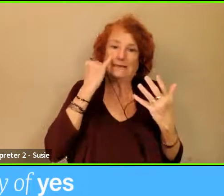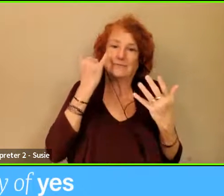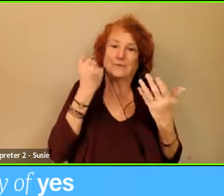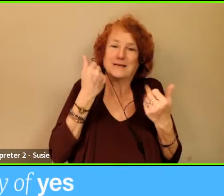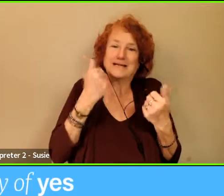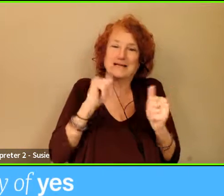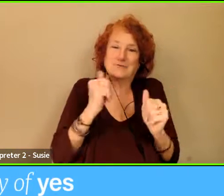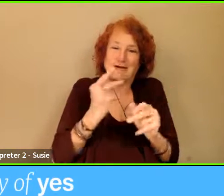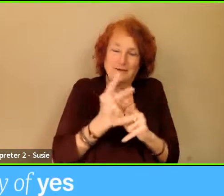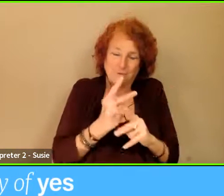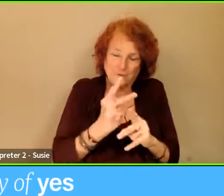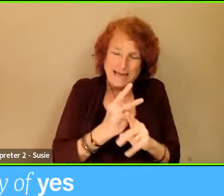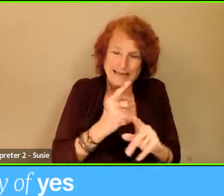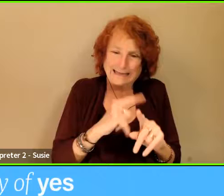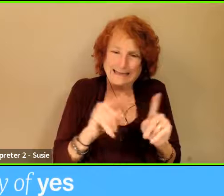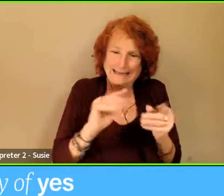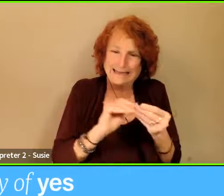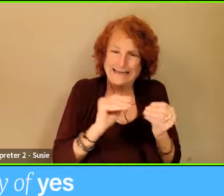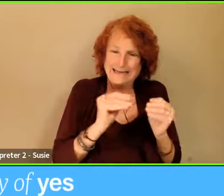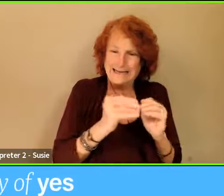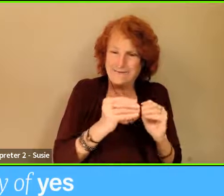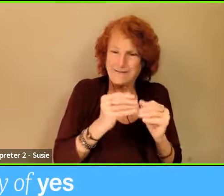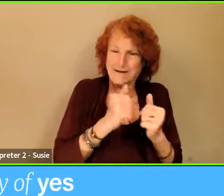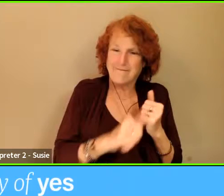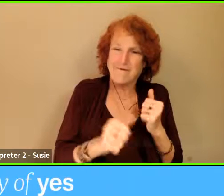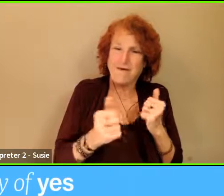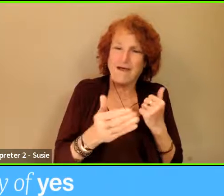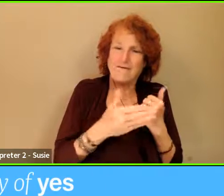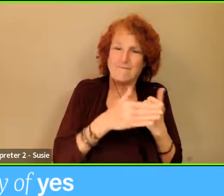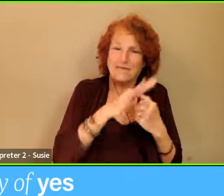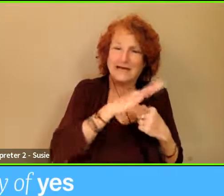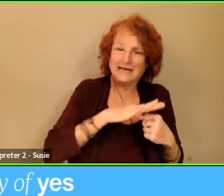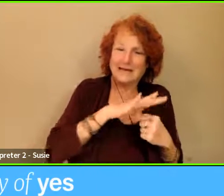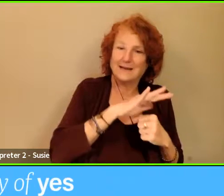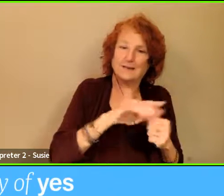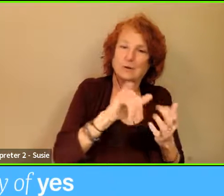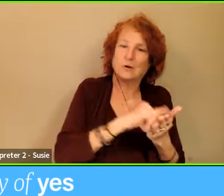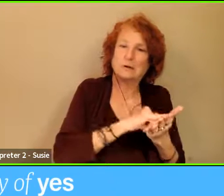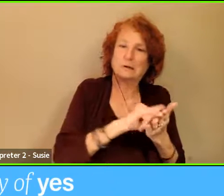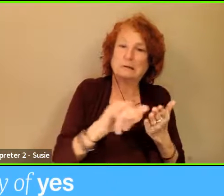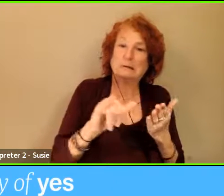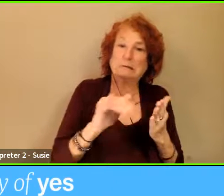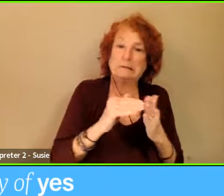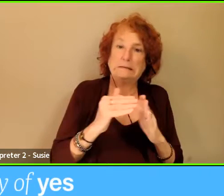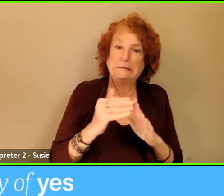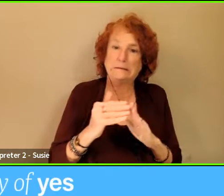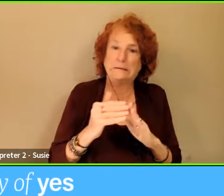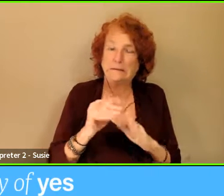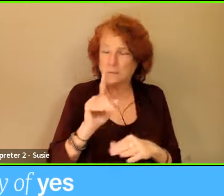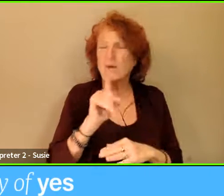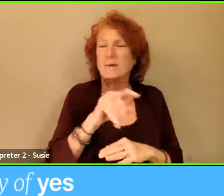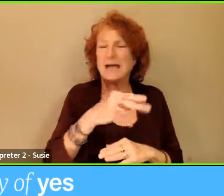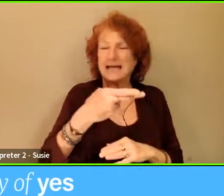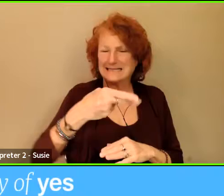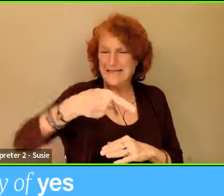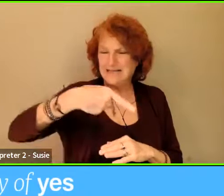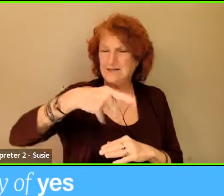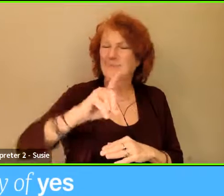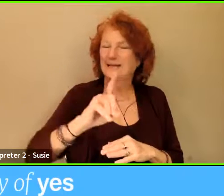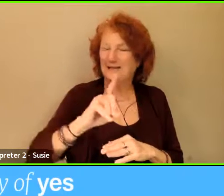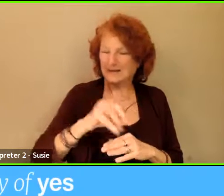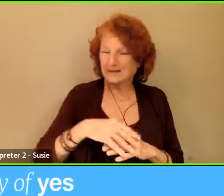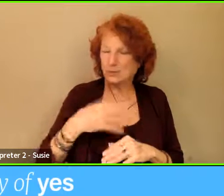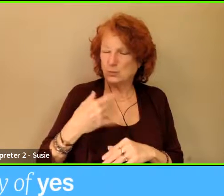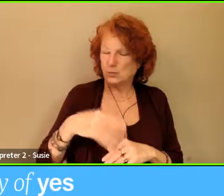calculate a different number for every neighborhood in New York City. That would be a question for HPD. It would present